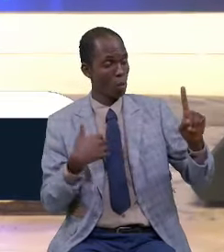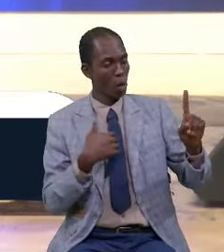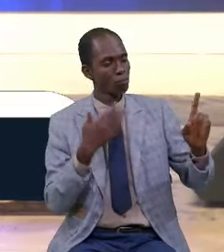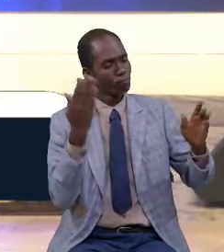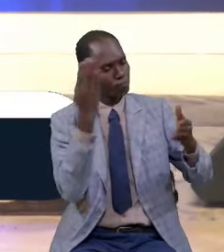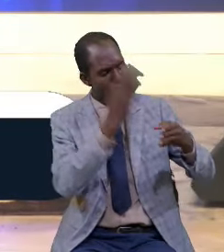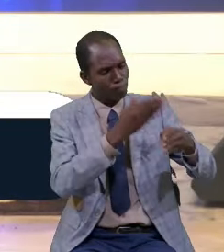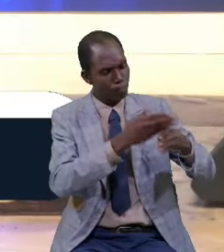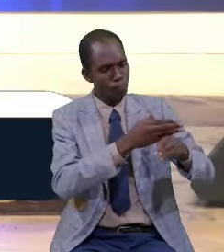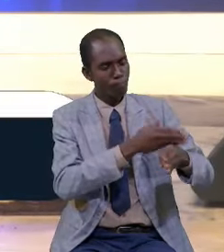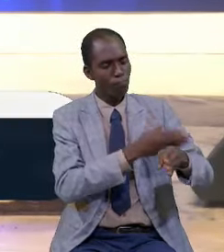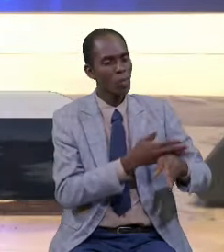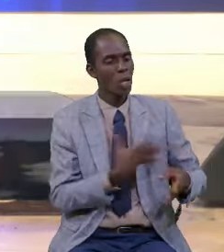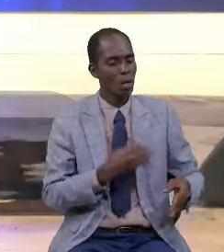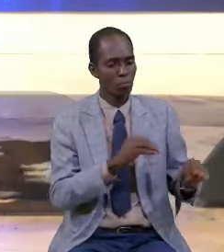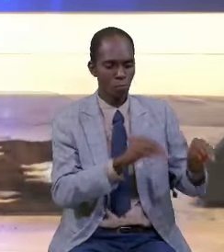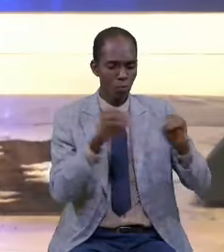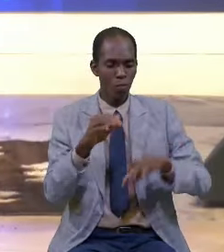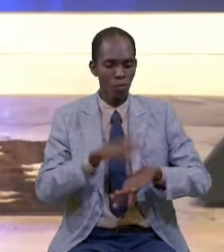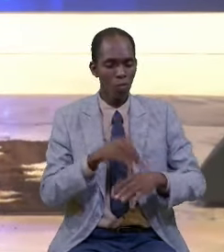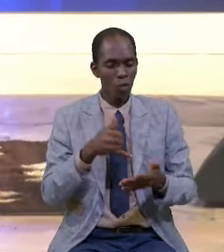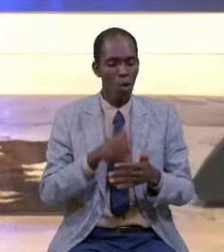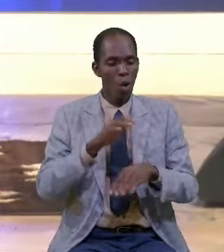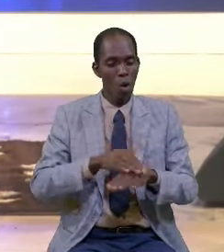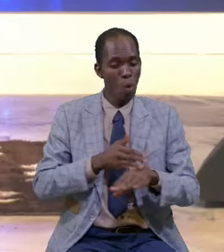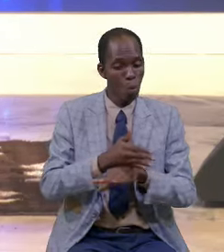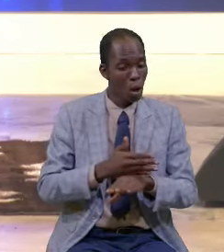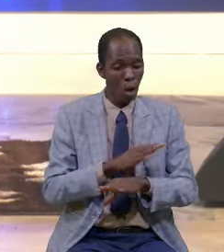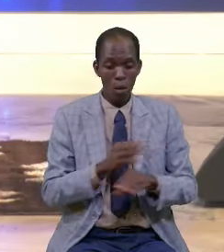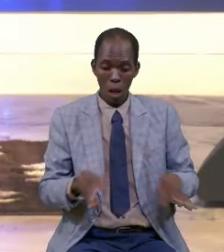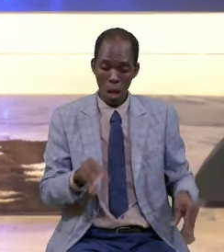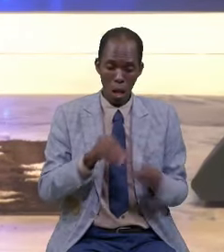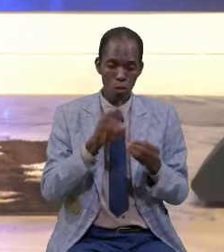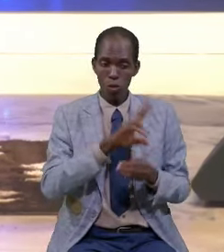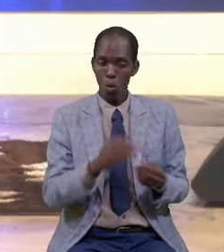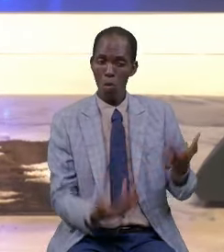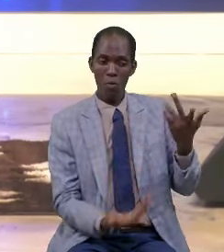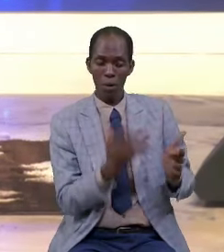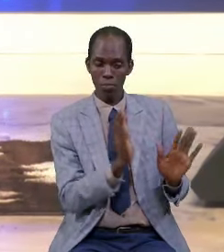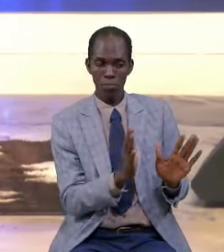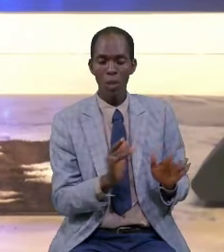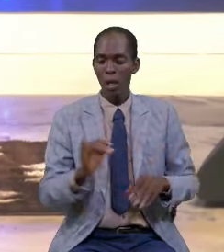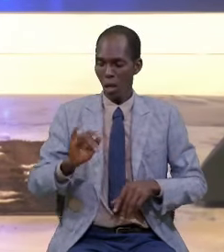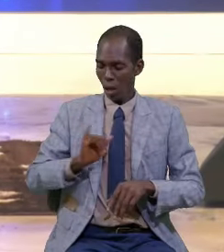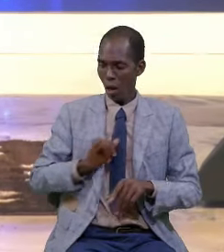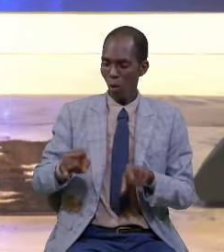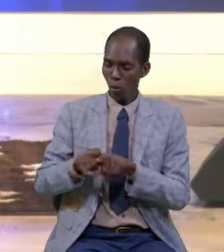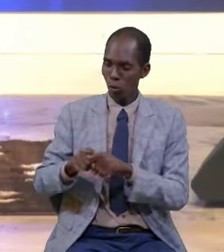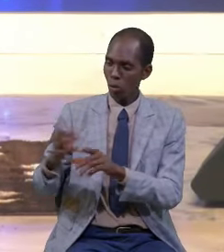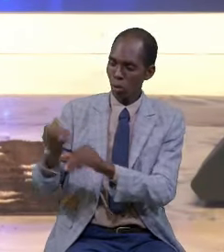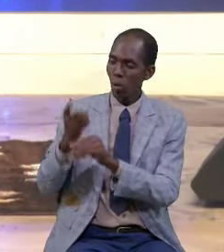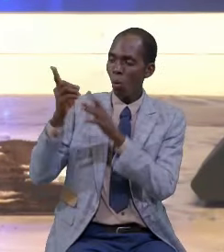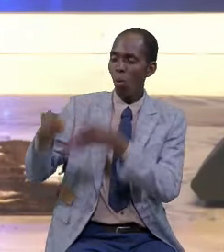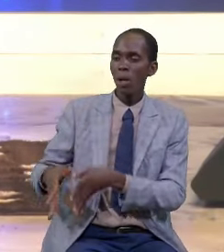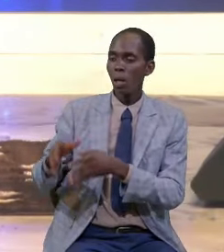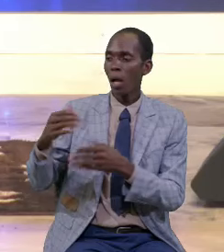it on wood, and put no fire under. And I will dress the other bullock, and lay it